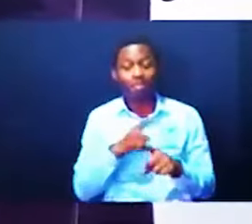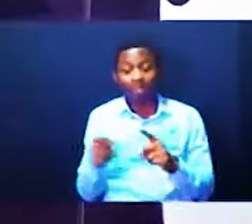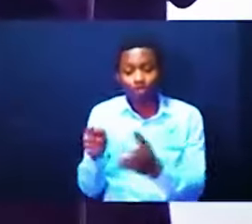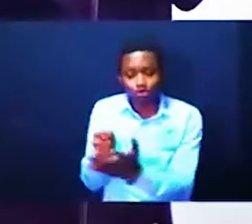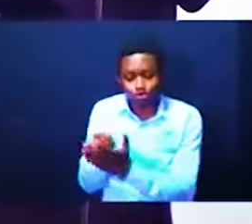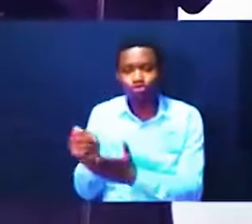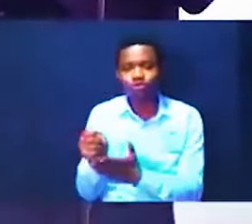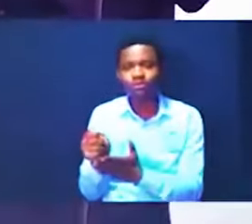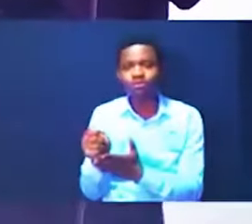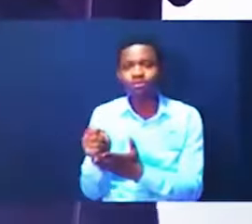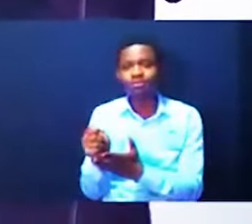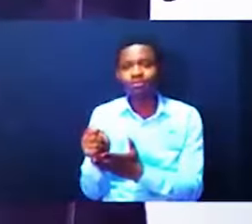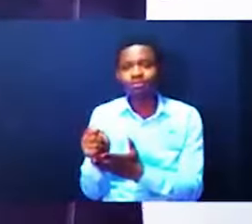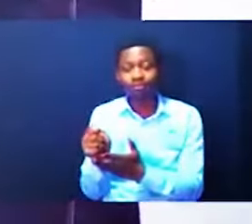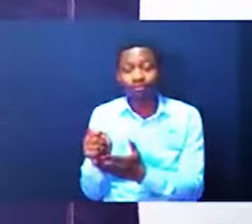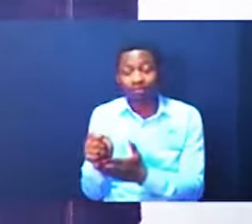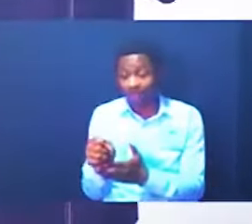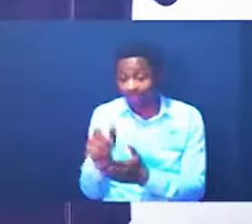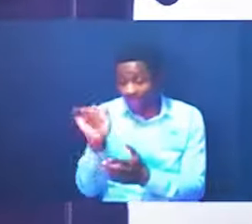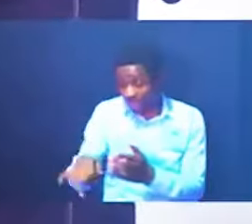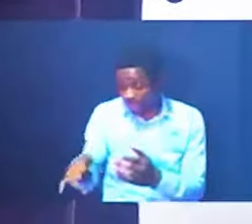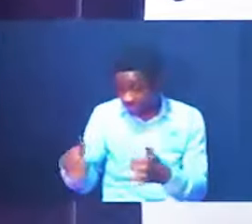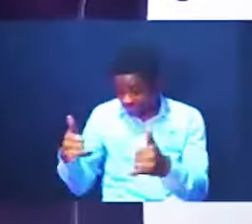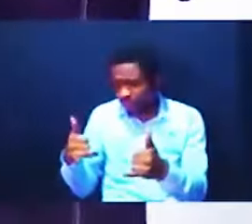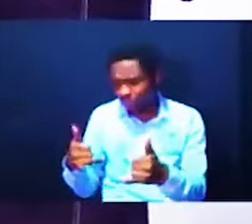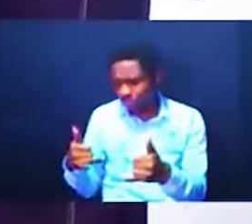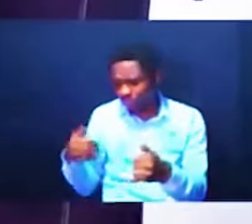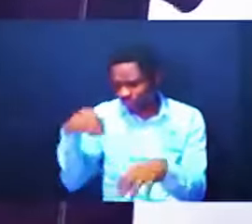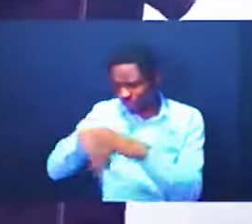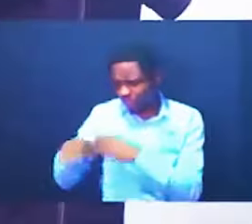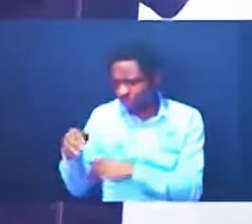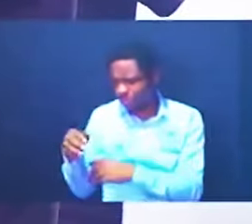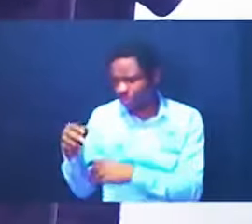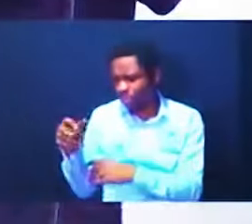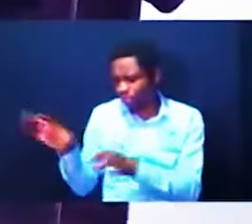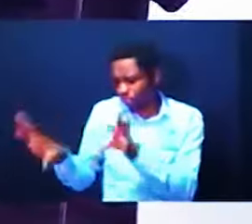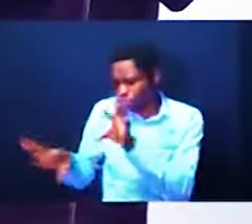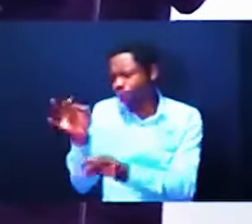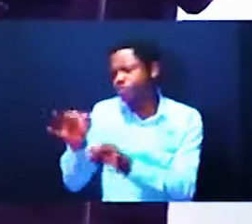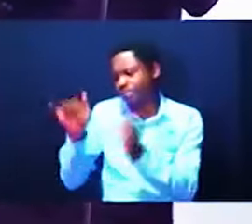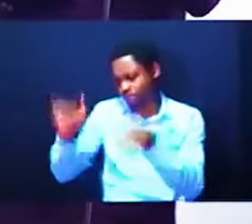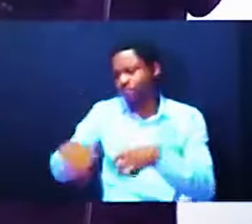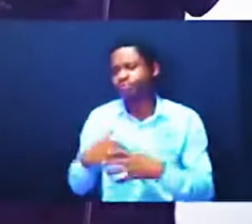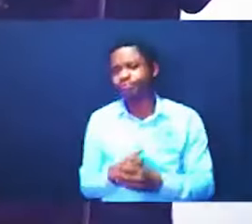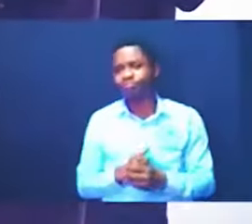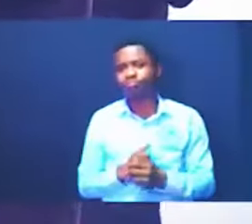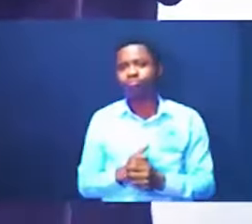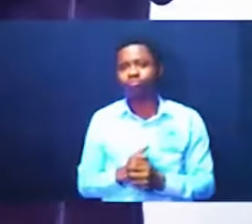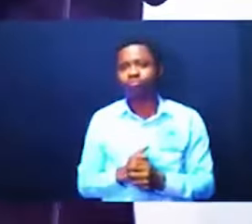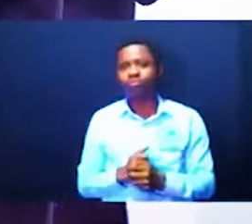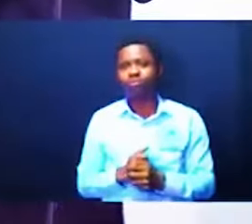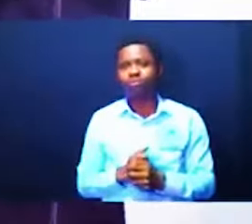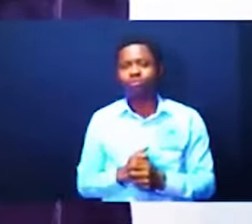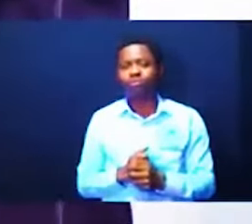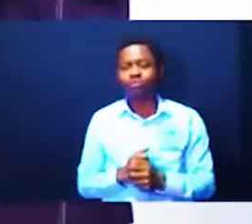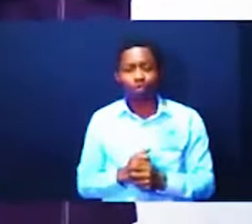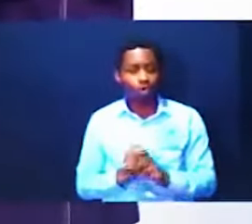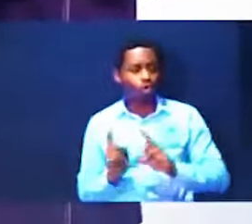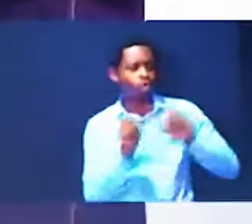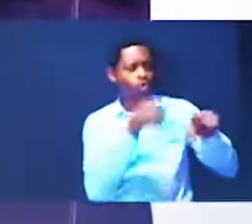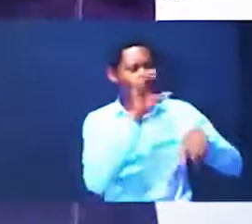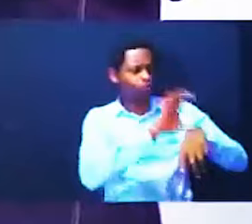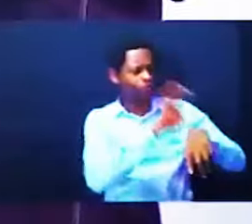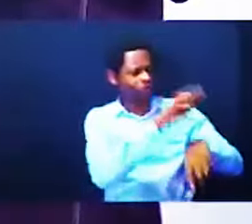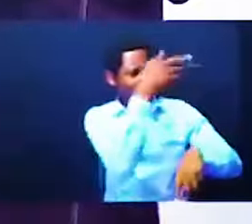sisters, it's a spiritual game. We go to check them, preach us the word of